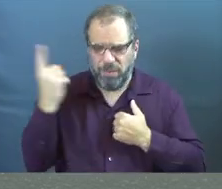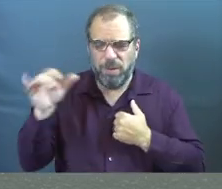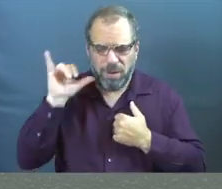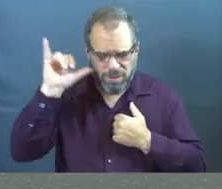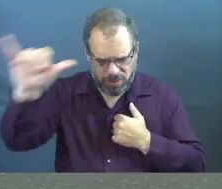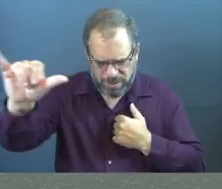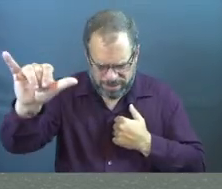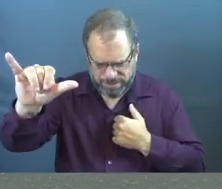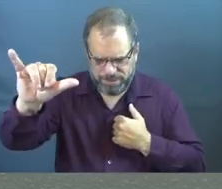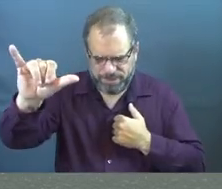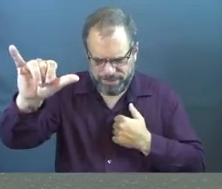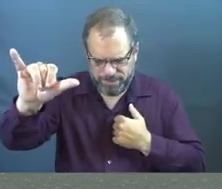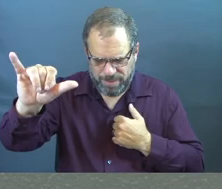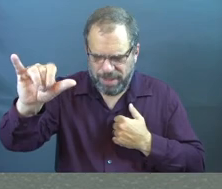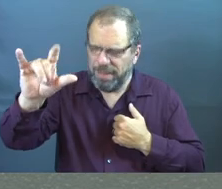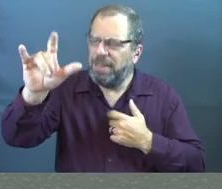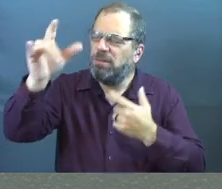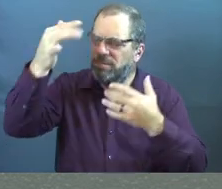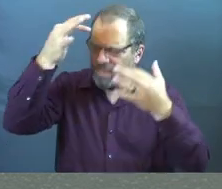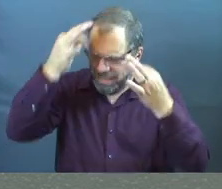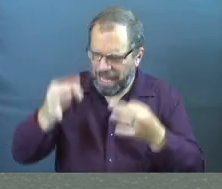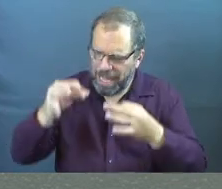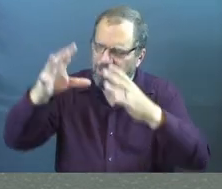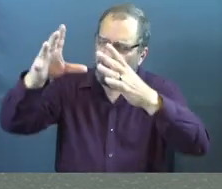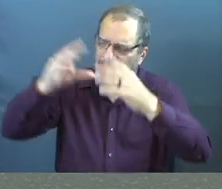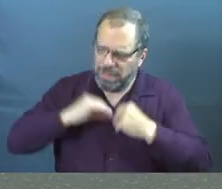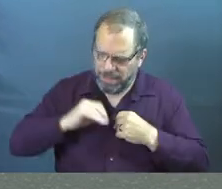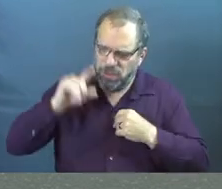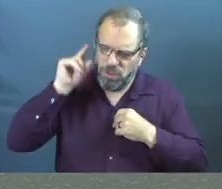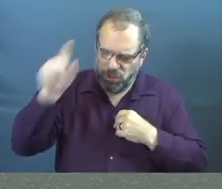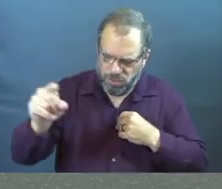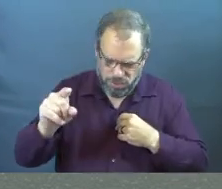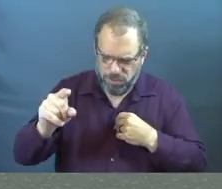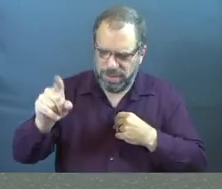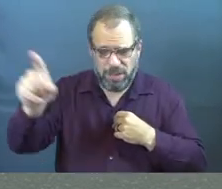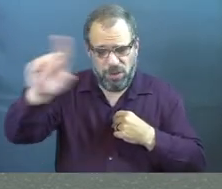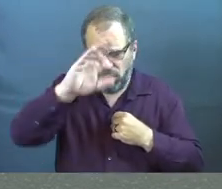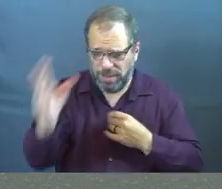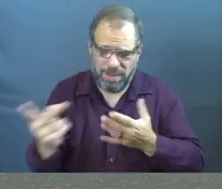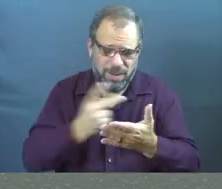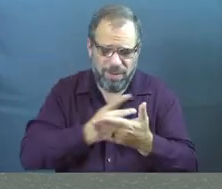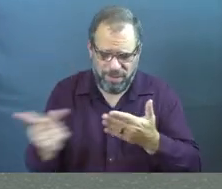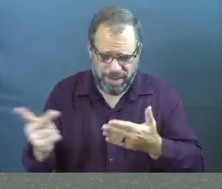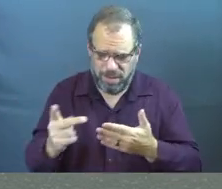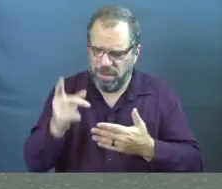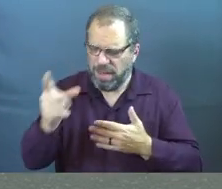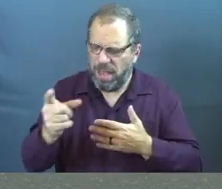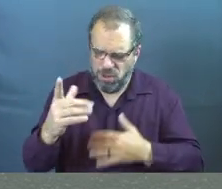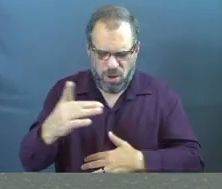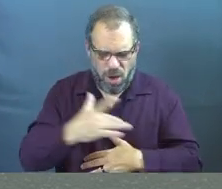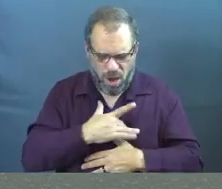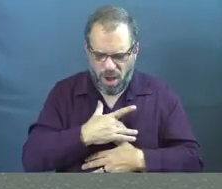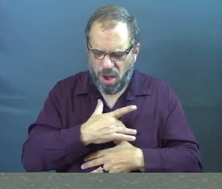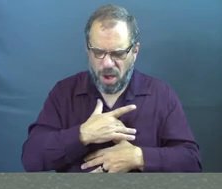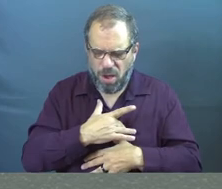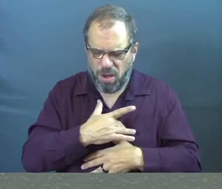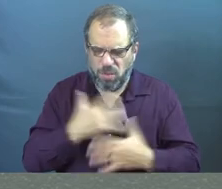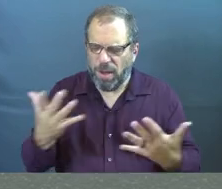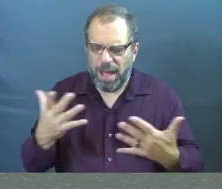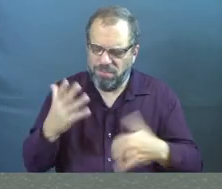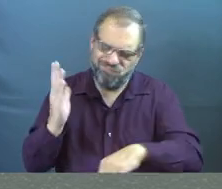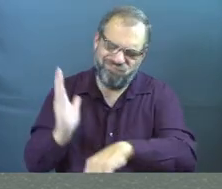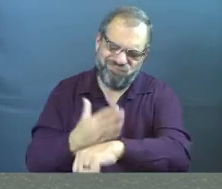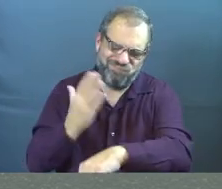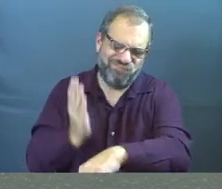Lord, to choose your way above our own and know that you will never let us down, God, that your heart is to completely make us new, God, and turn us